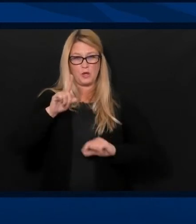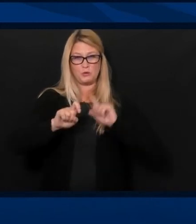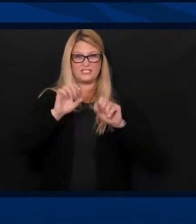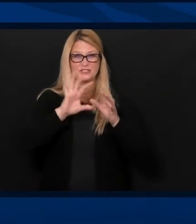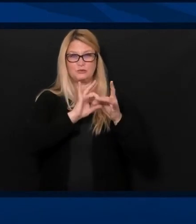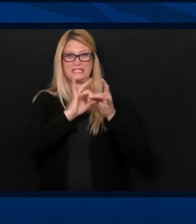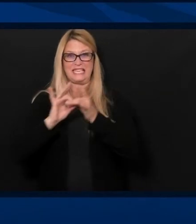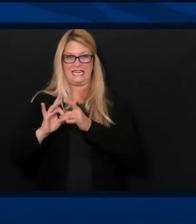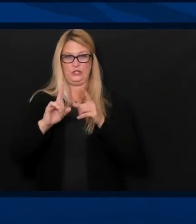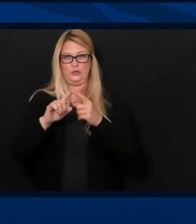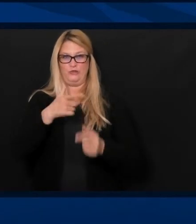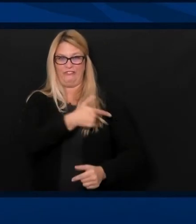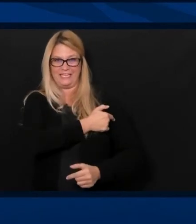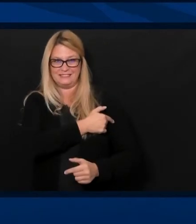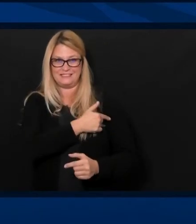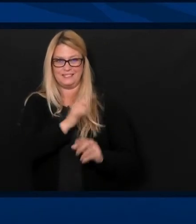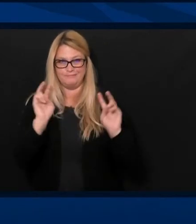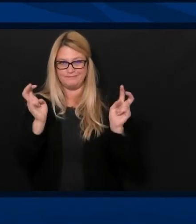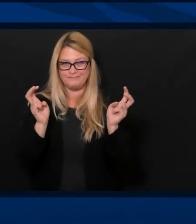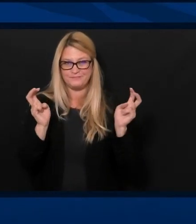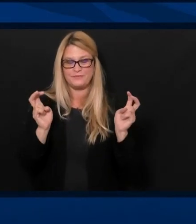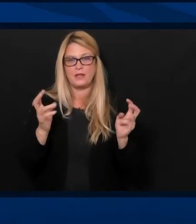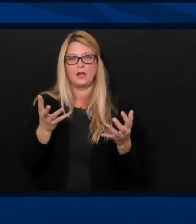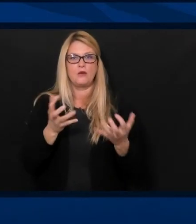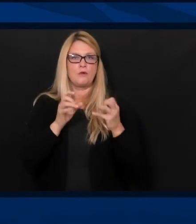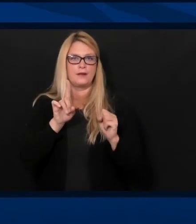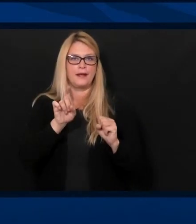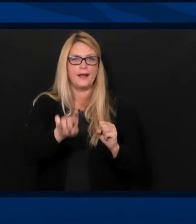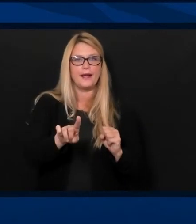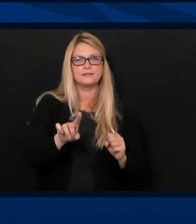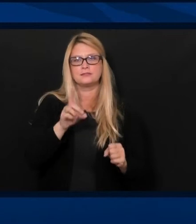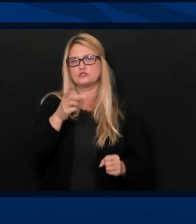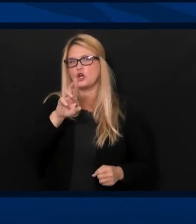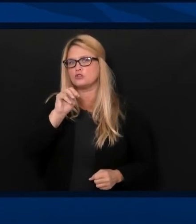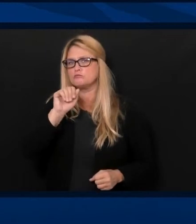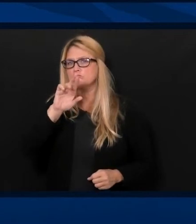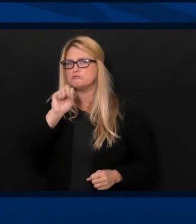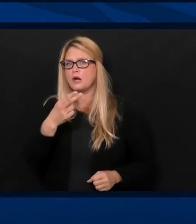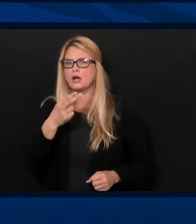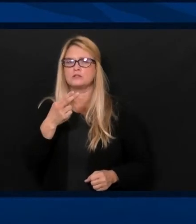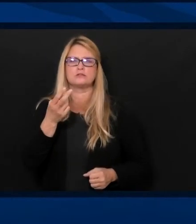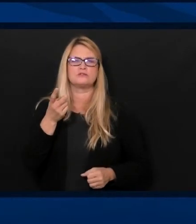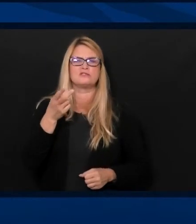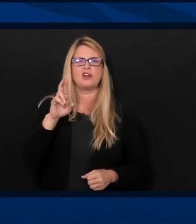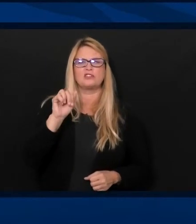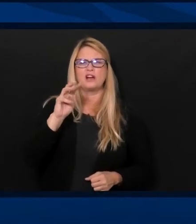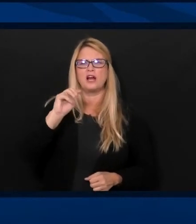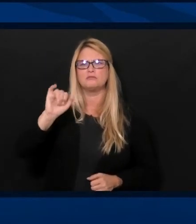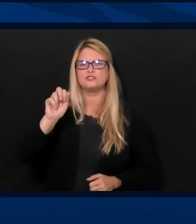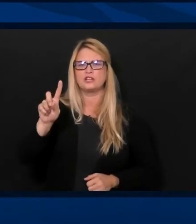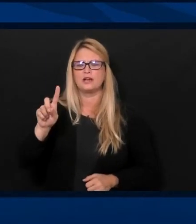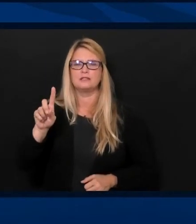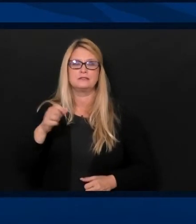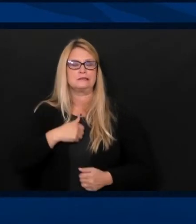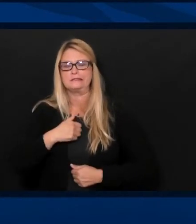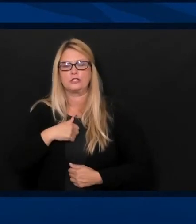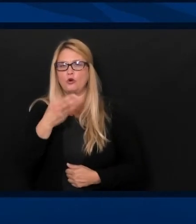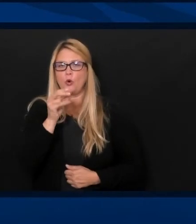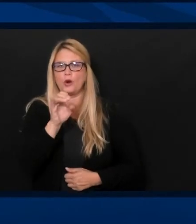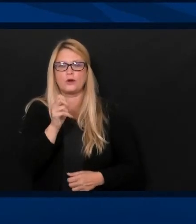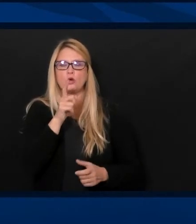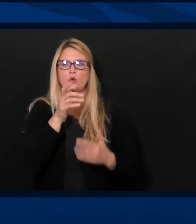they're connected. So I want to ask either Dr. Marsh or Dr. Amjad, and even General Hoyer, whoever's best suited